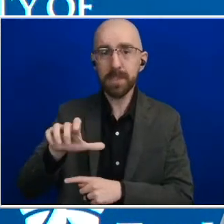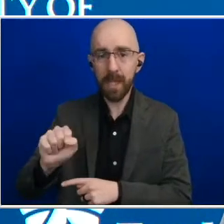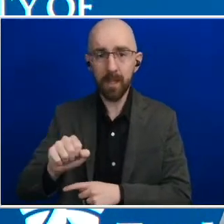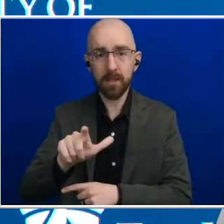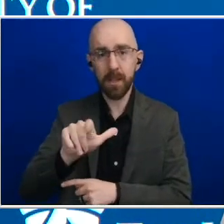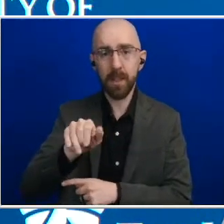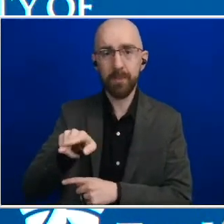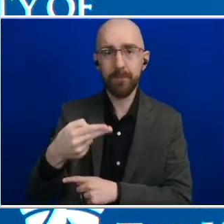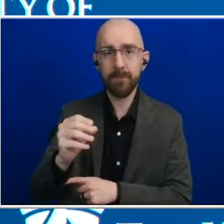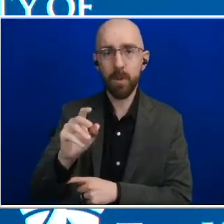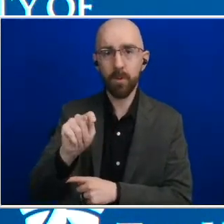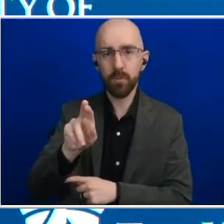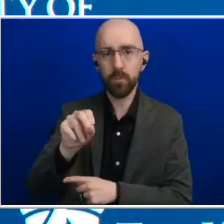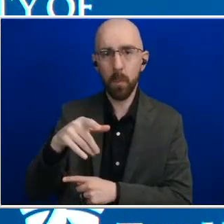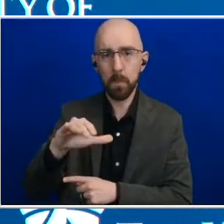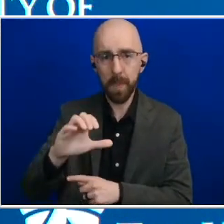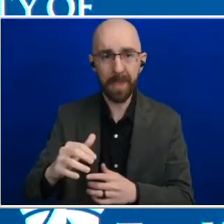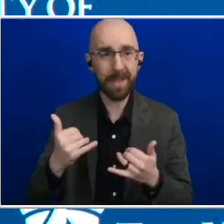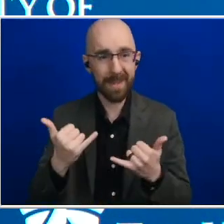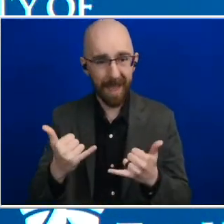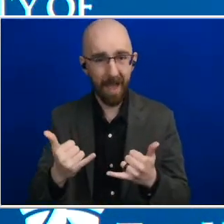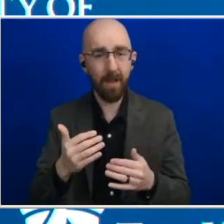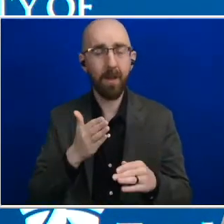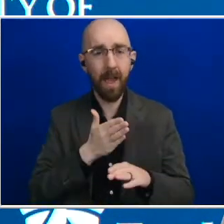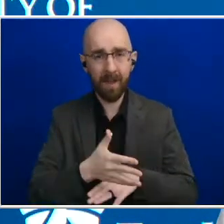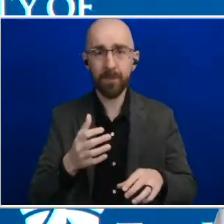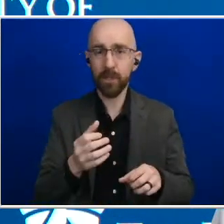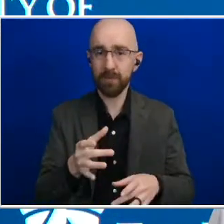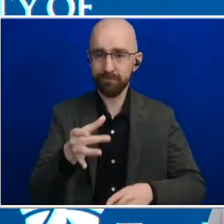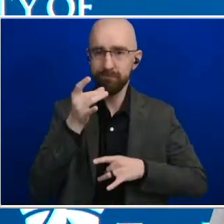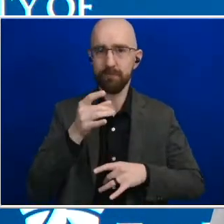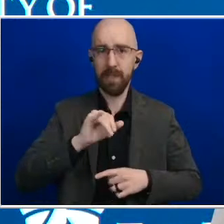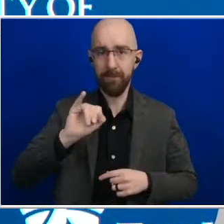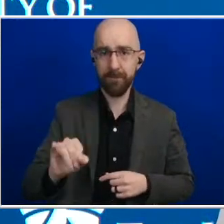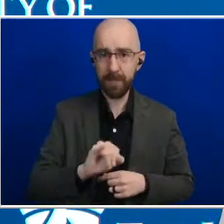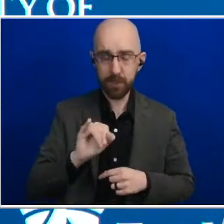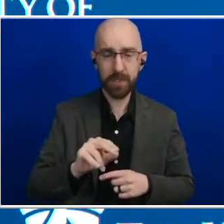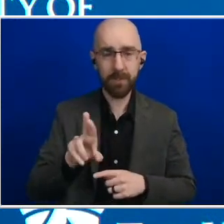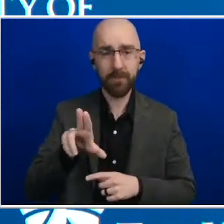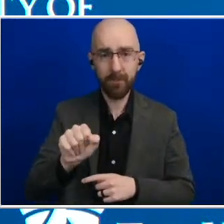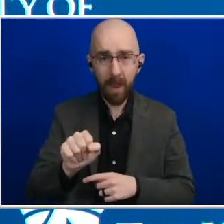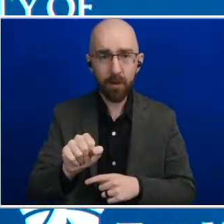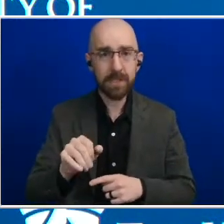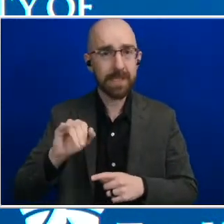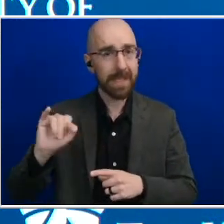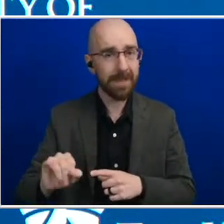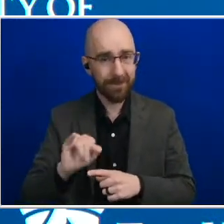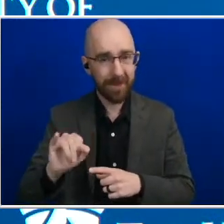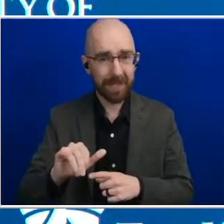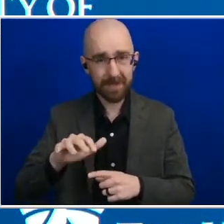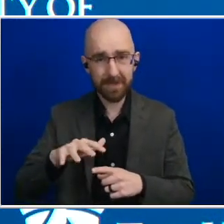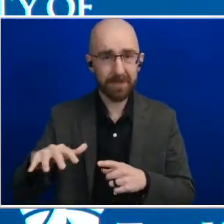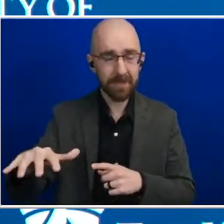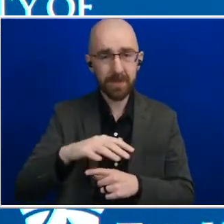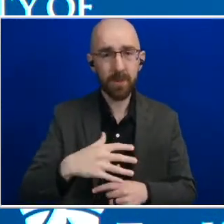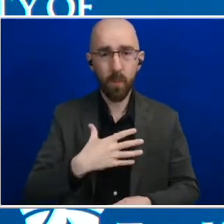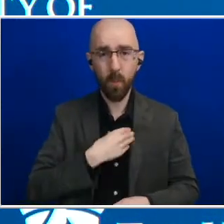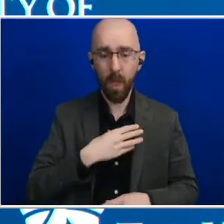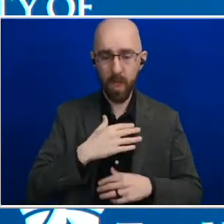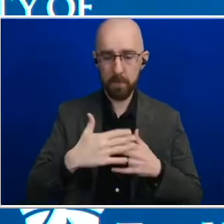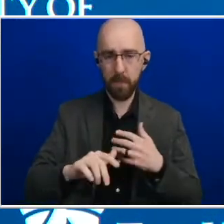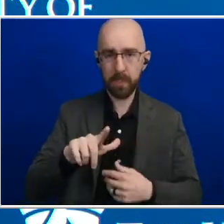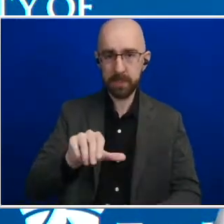people now, after getting the infection, the virus infects those white blood cells. They can